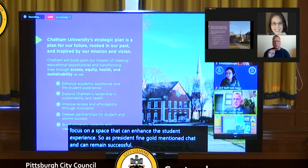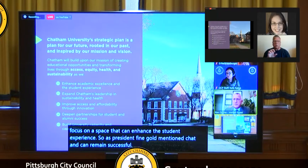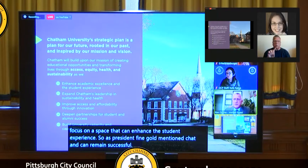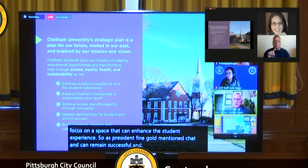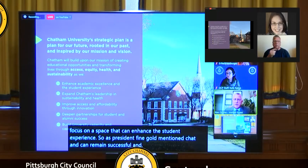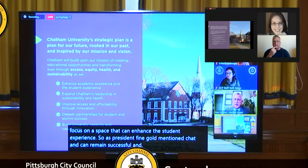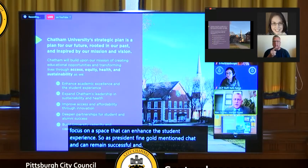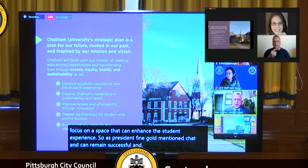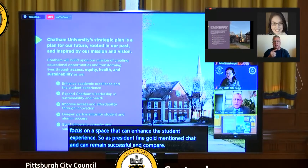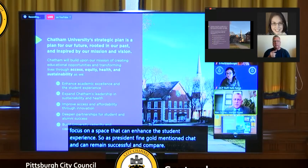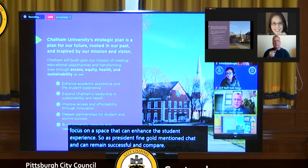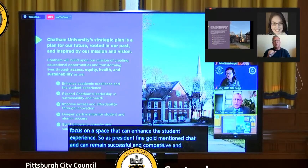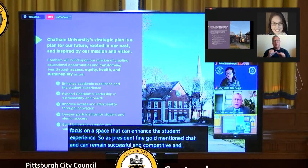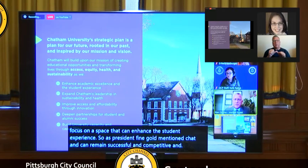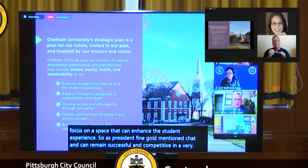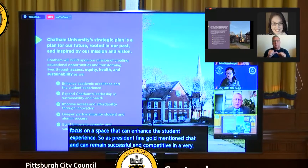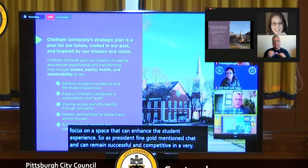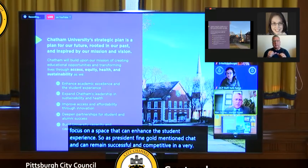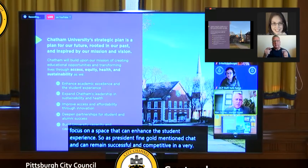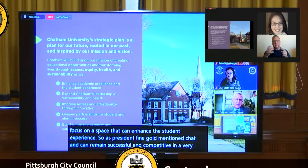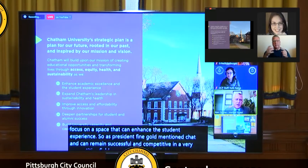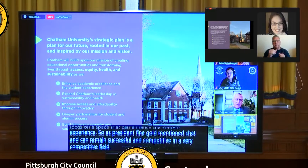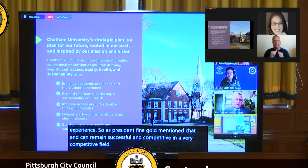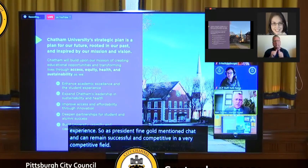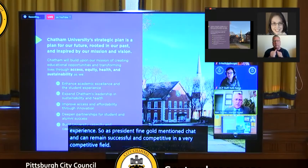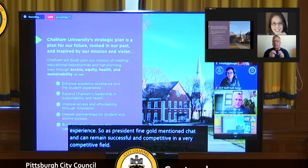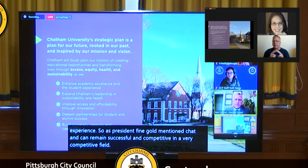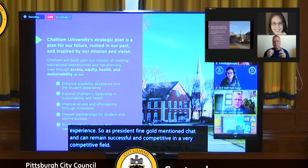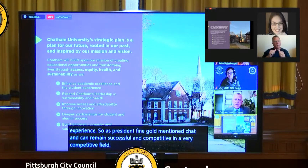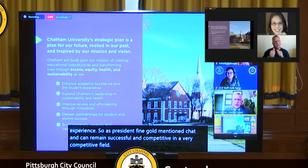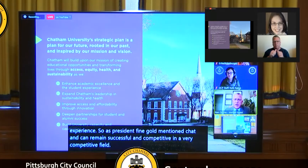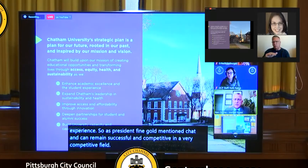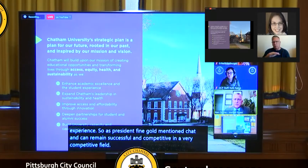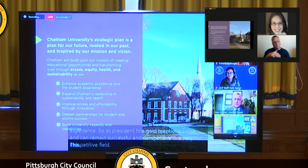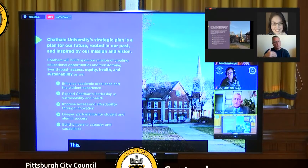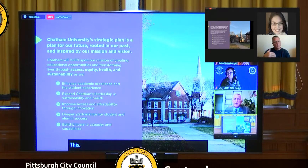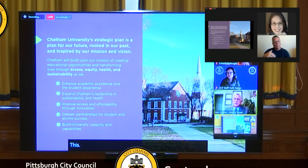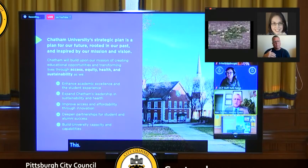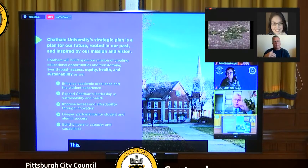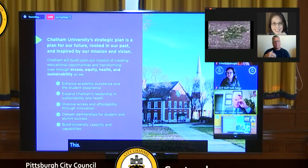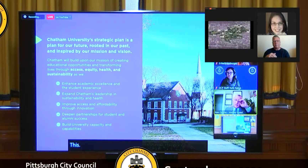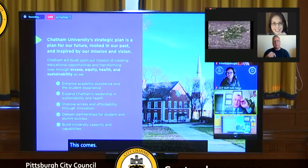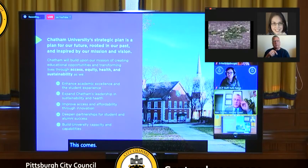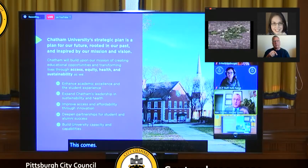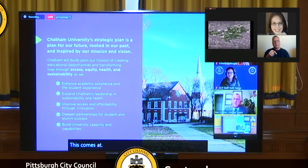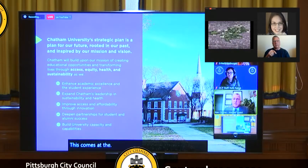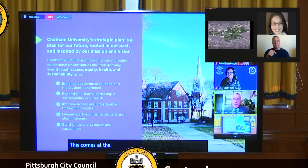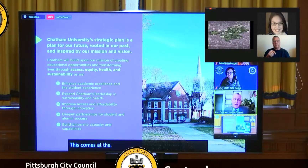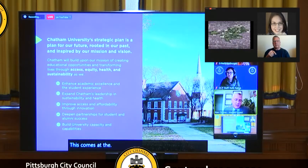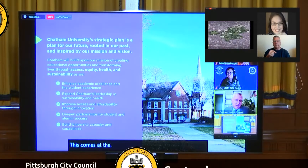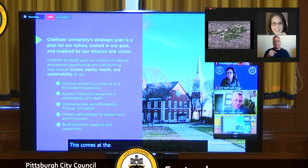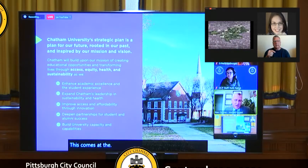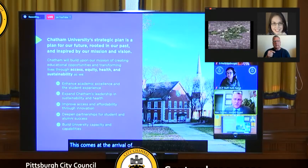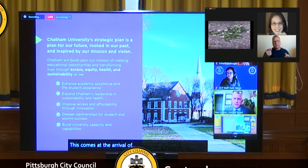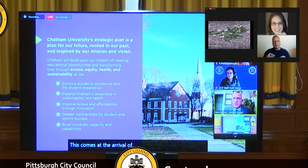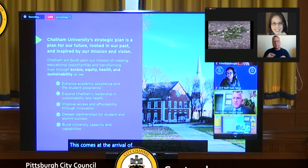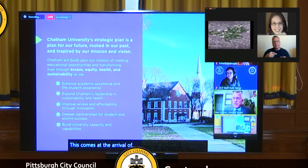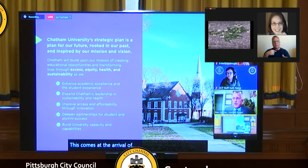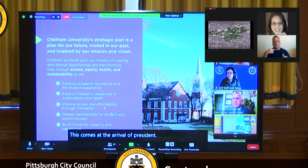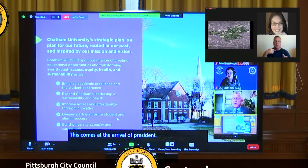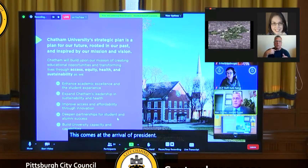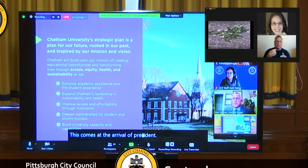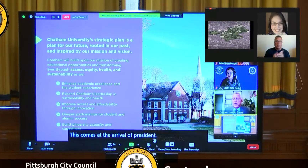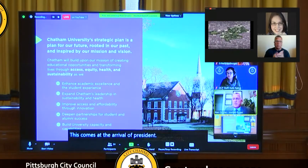and competitive in a very competitive field. This comes at the arrival of President